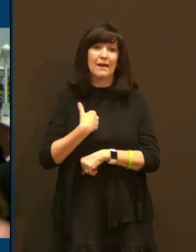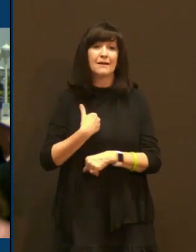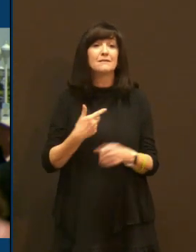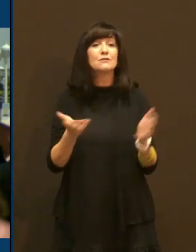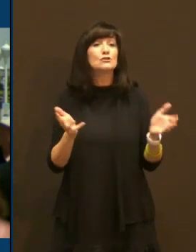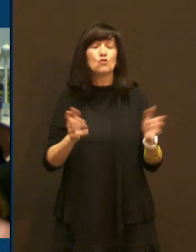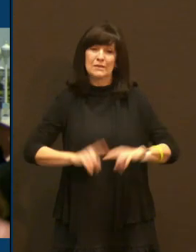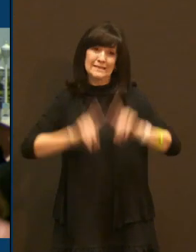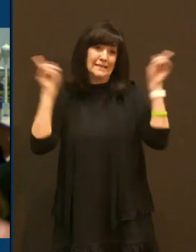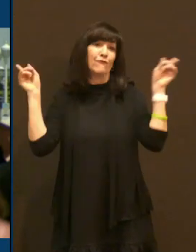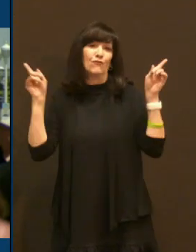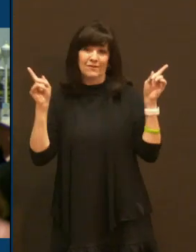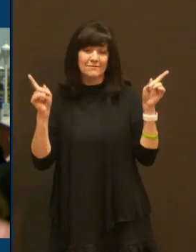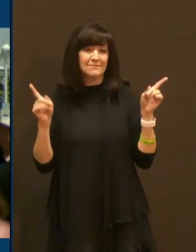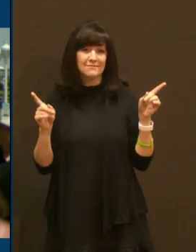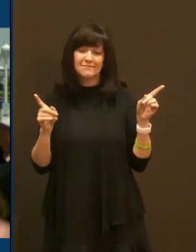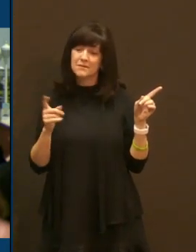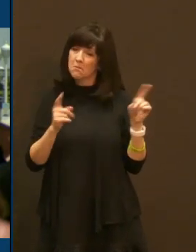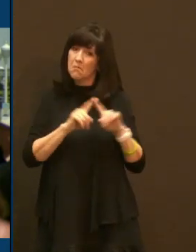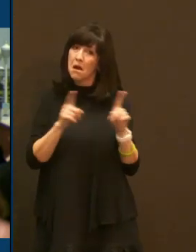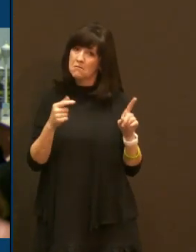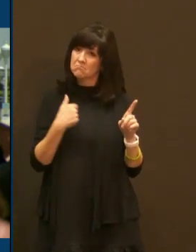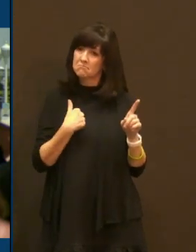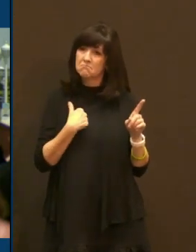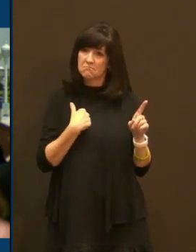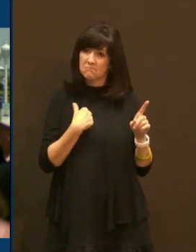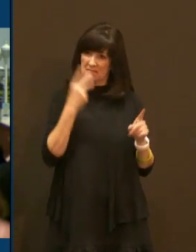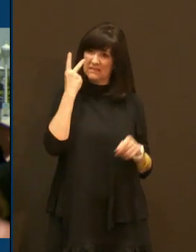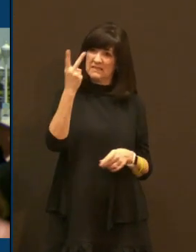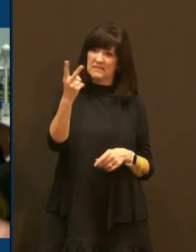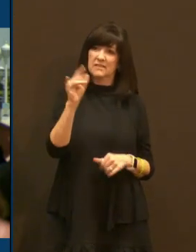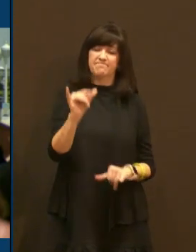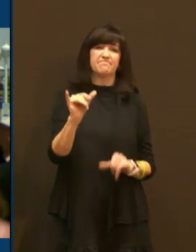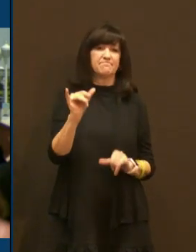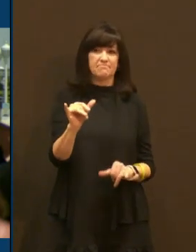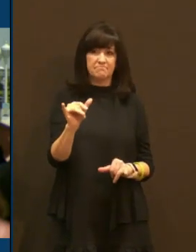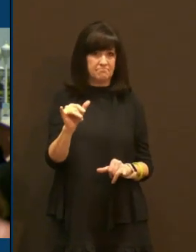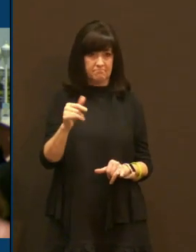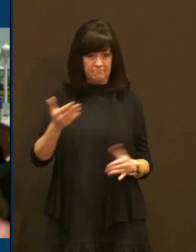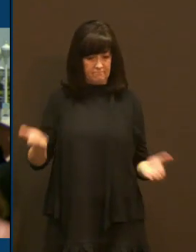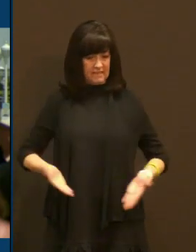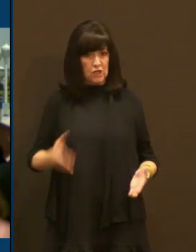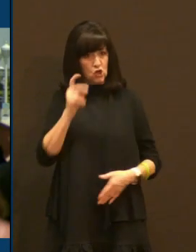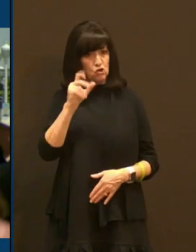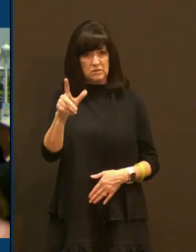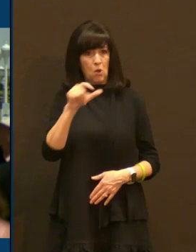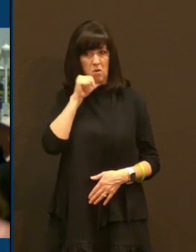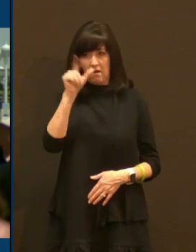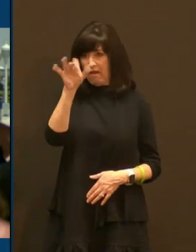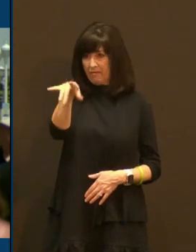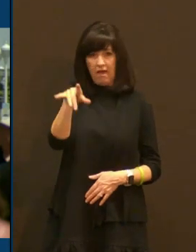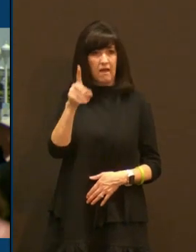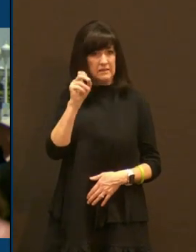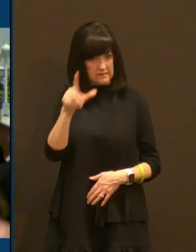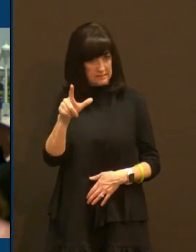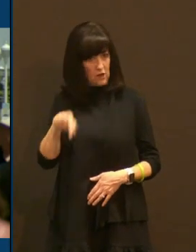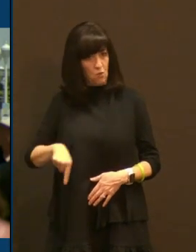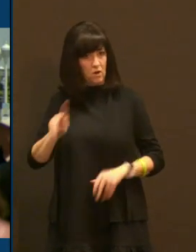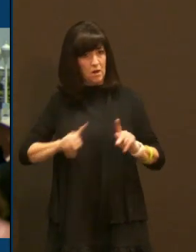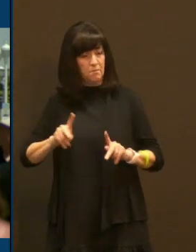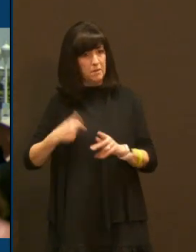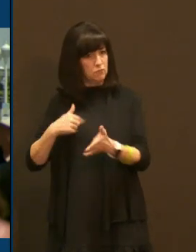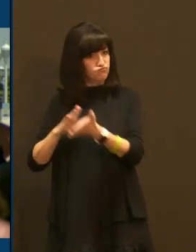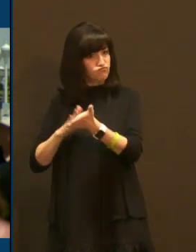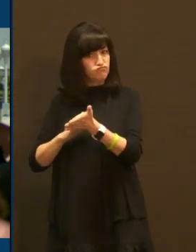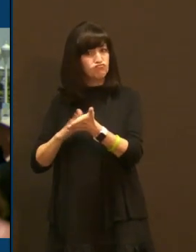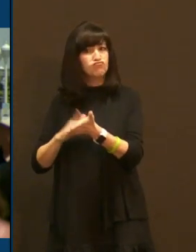But we didn't, and I think that's an indicator of Delawareans really leaning in and understanding that